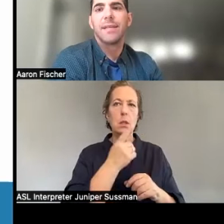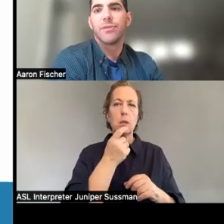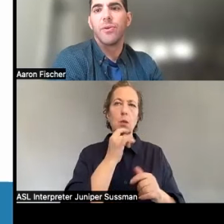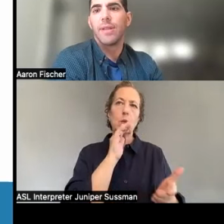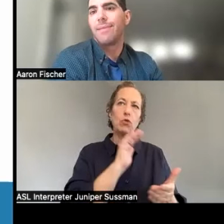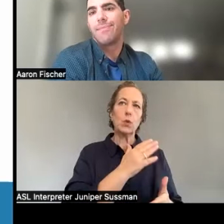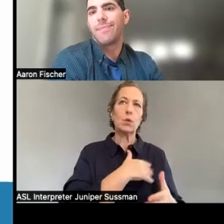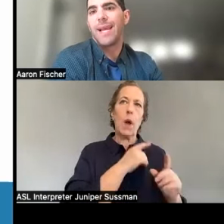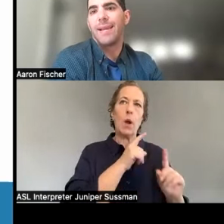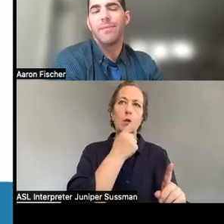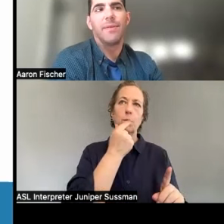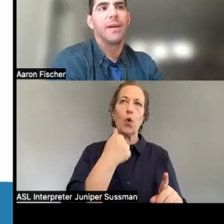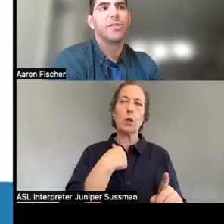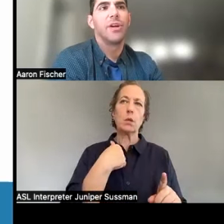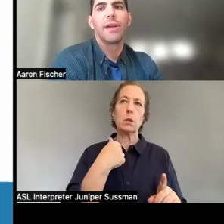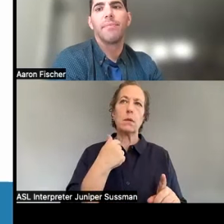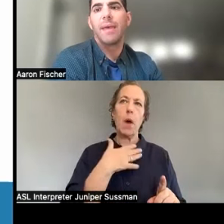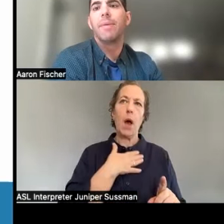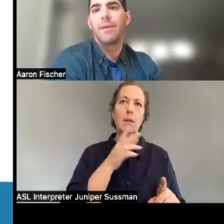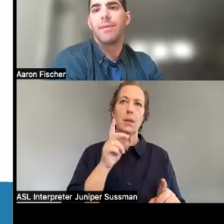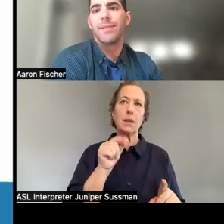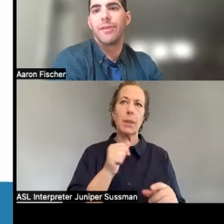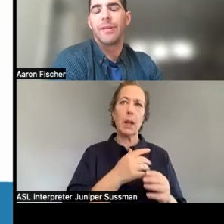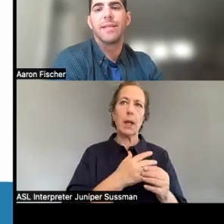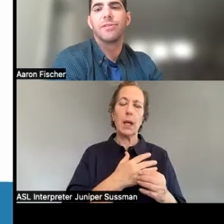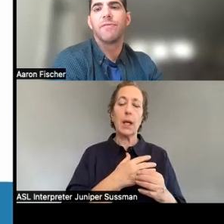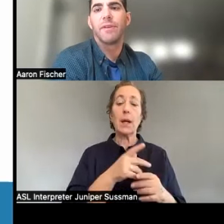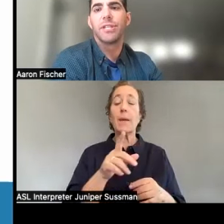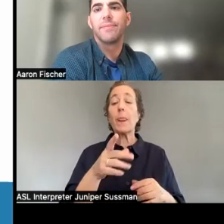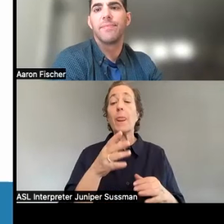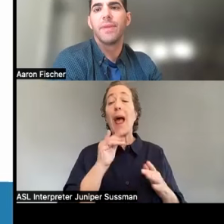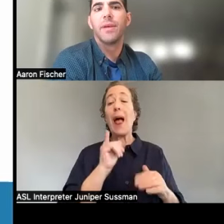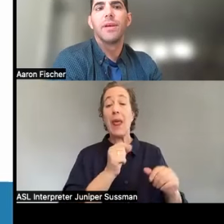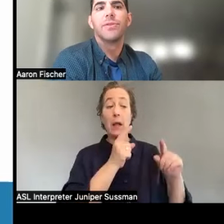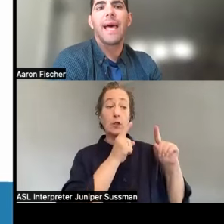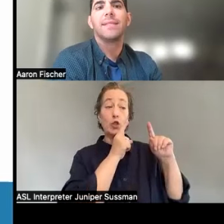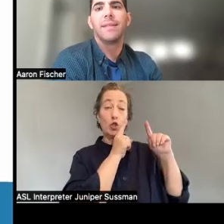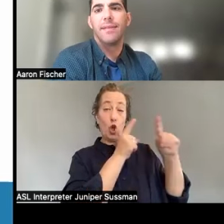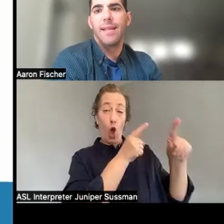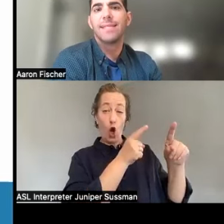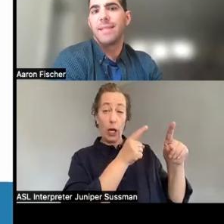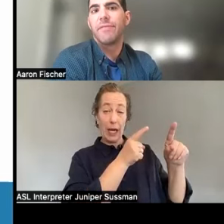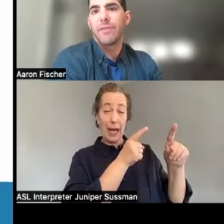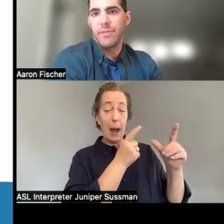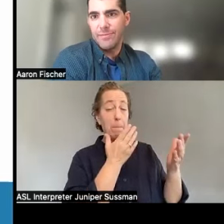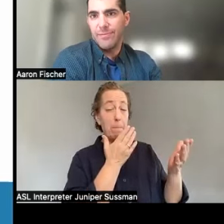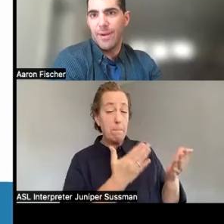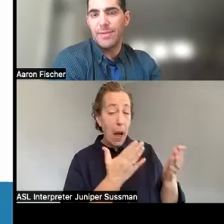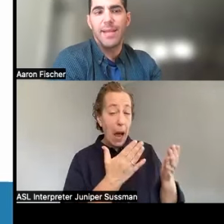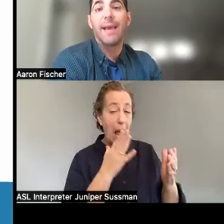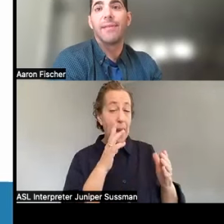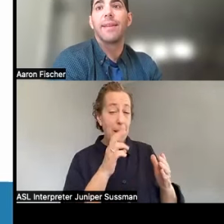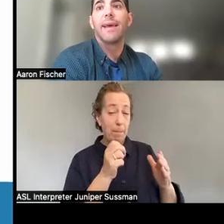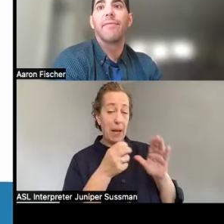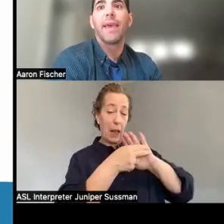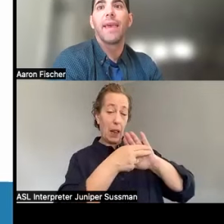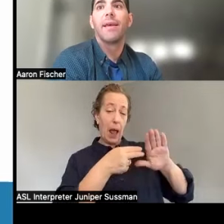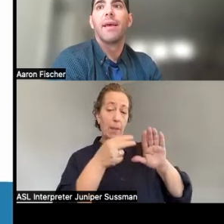that sales goal, that target may be considered an essential function. So that's a difficult one